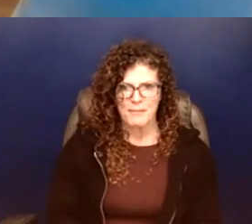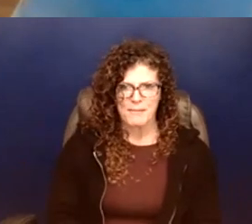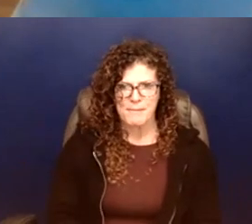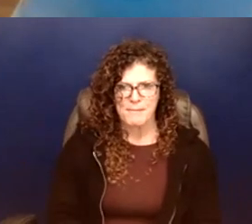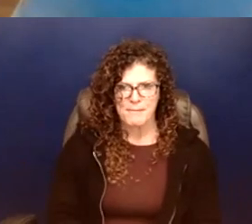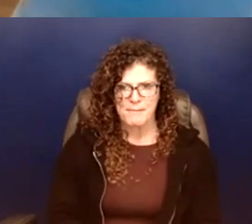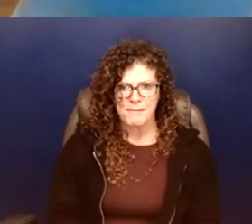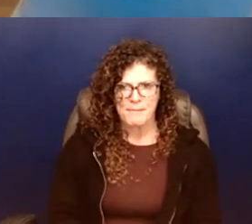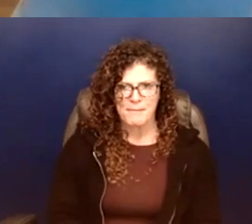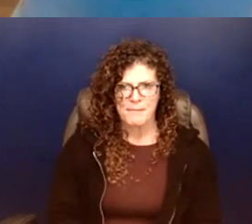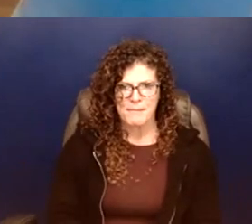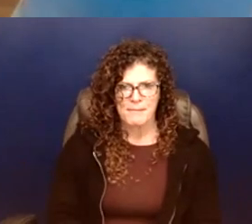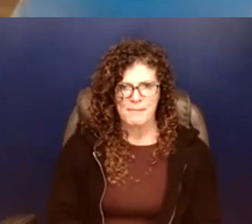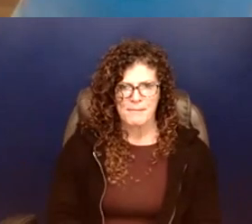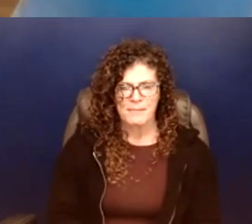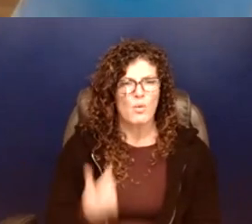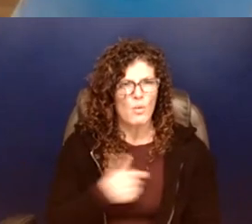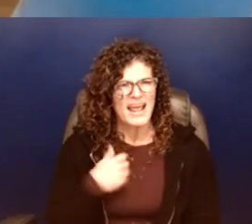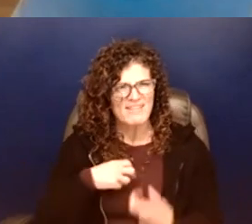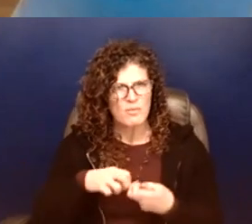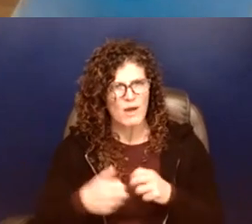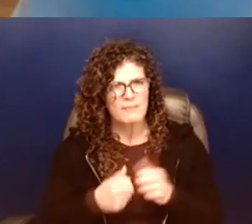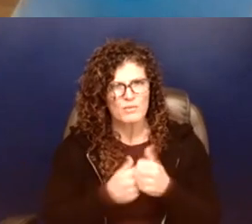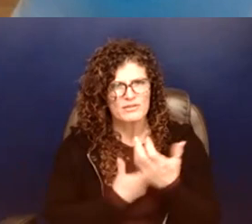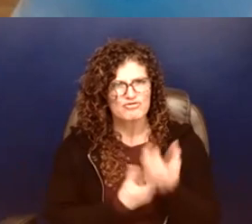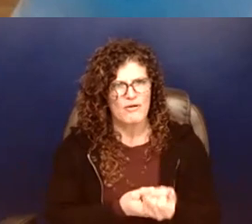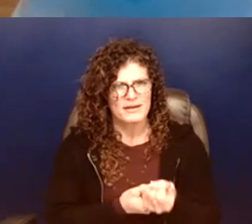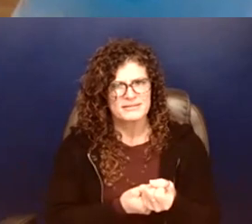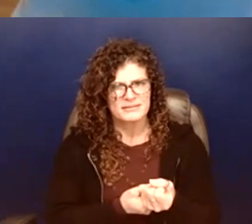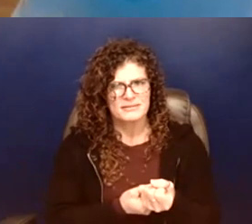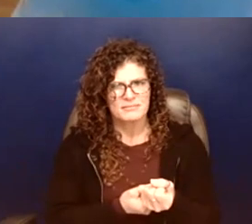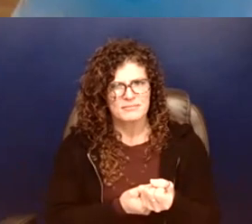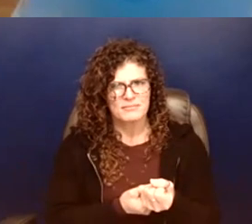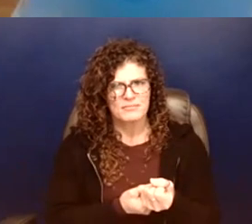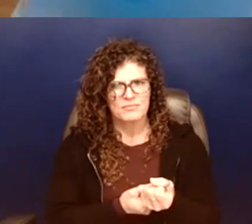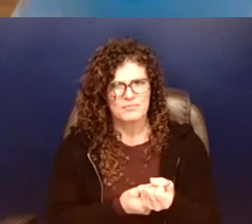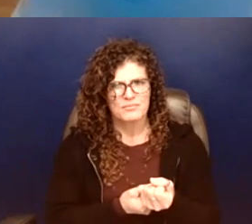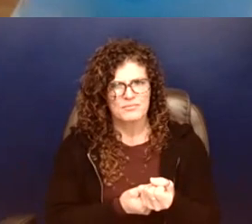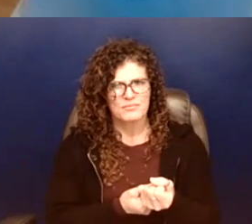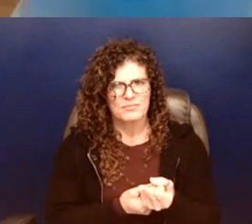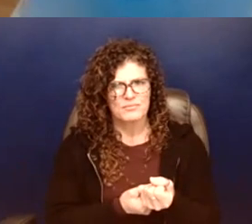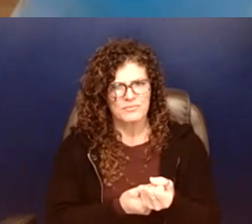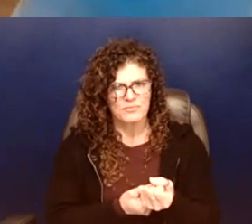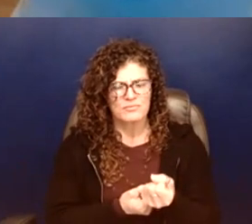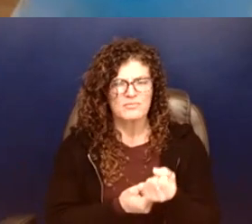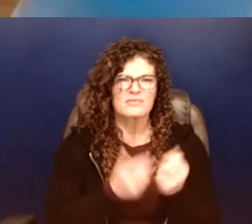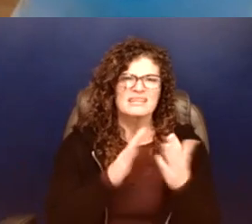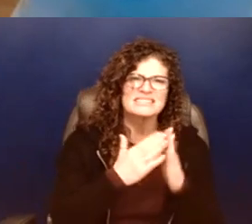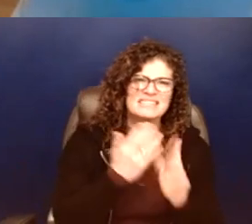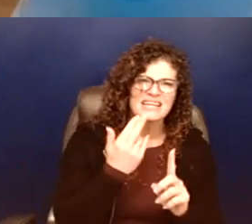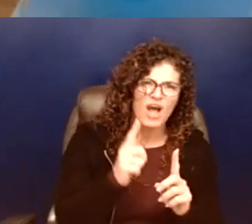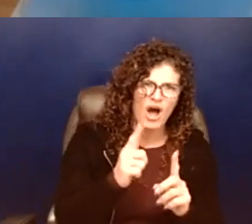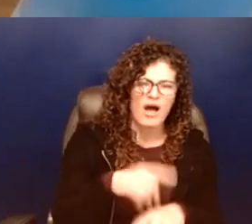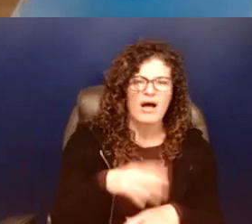I think that we have this problem with trust because it seems like the city hall and the mayor's office controls